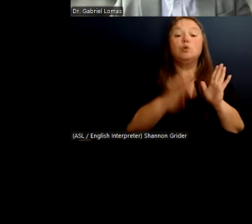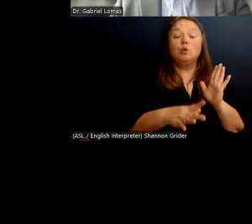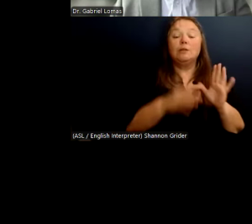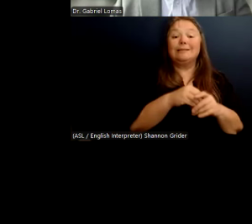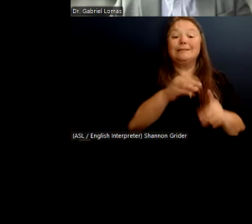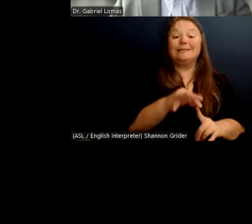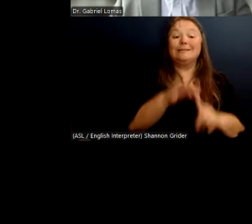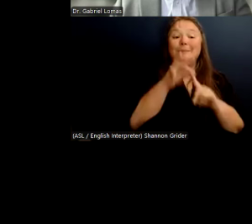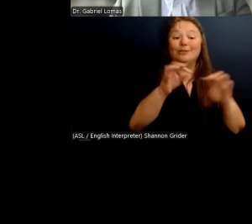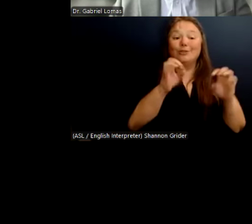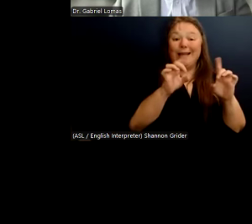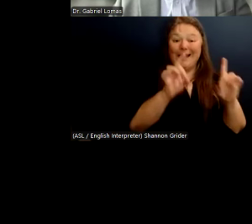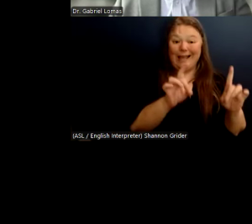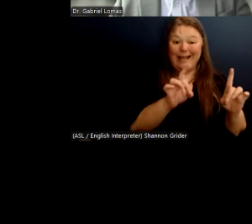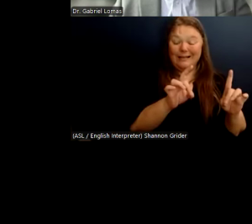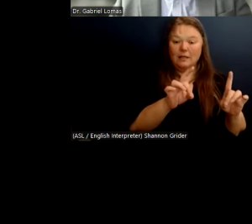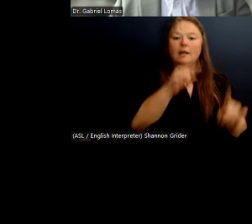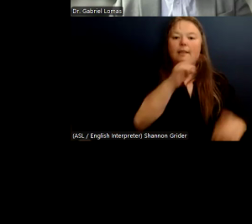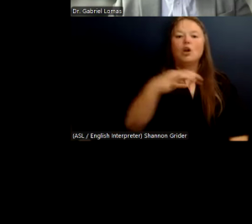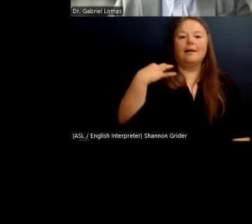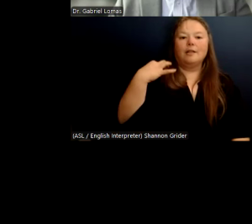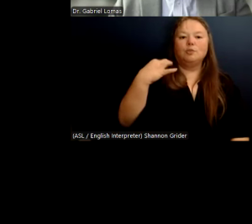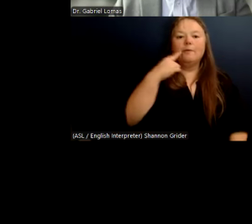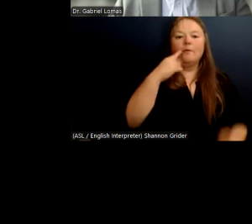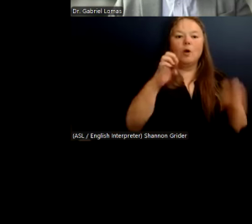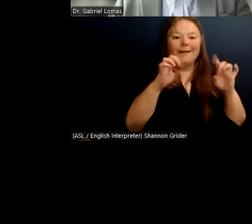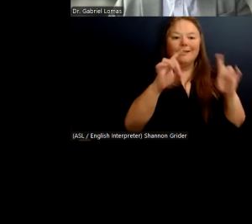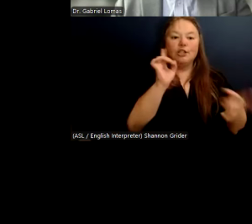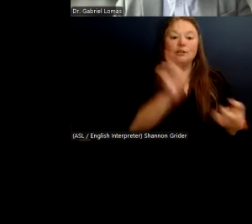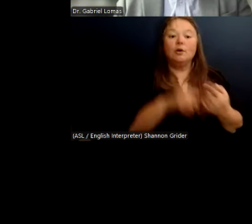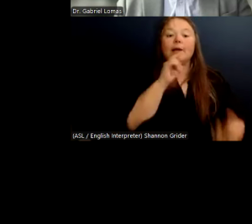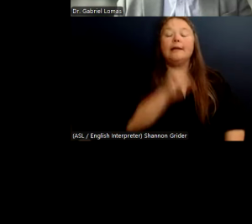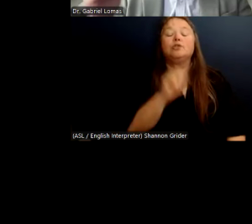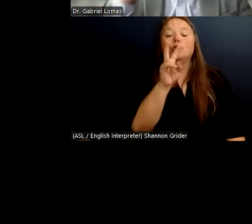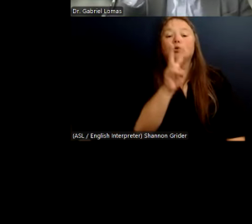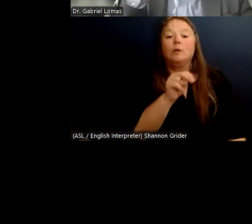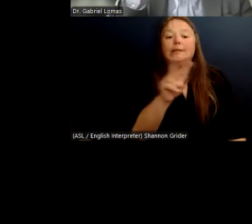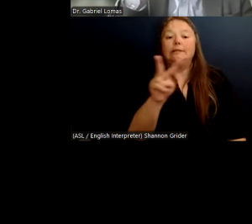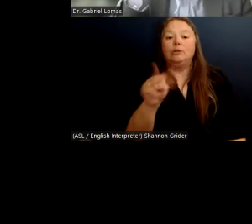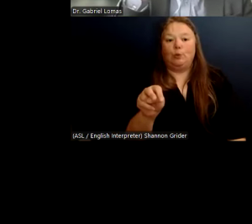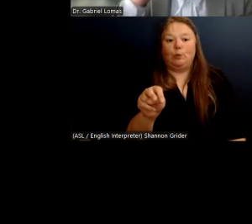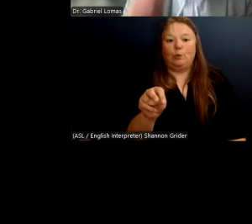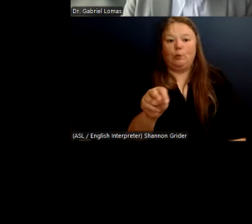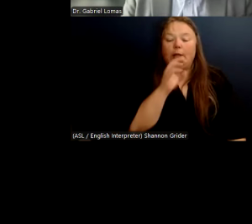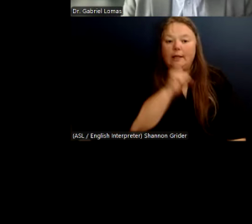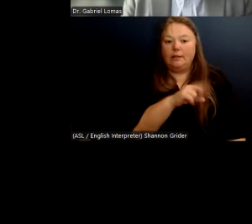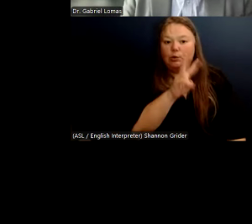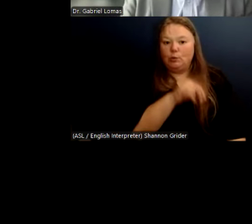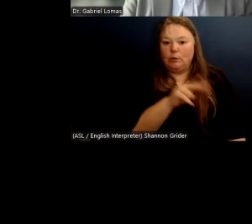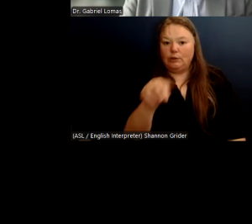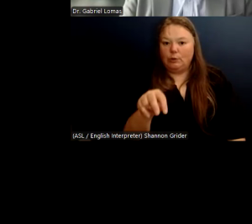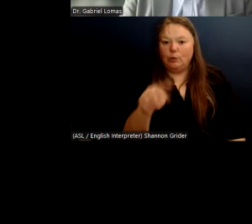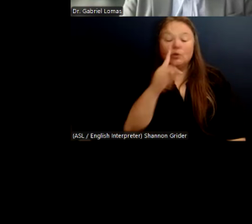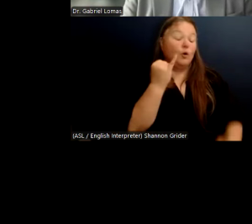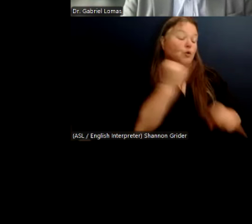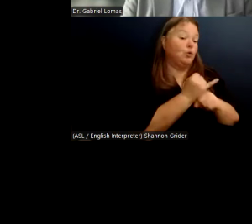ed are eligible for education until they turn 22. So that means at a school for the deaf, you